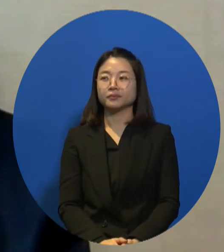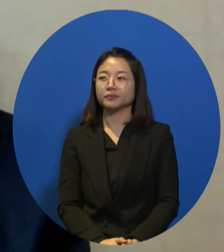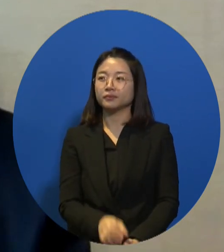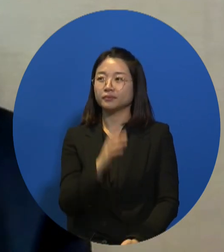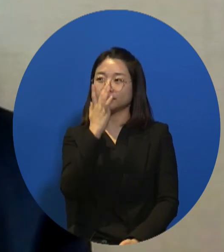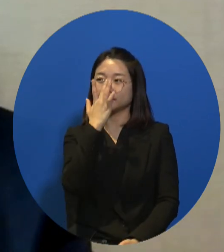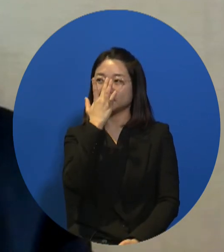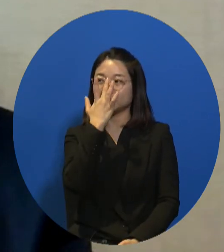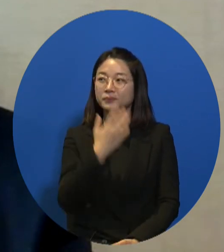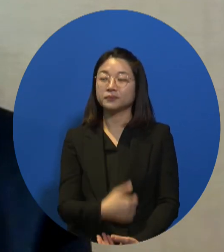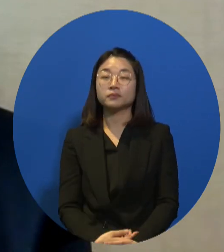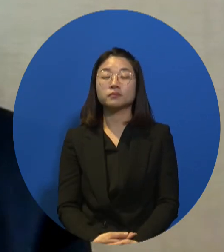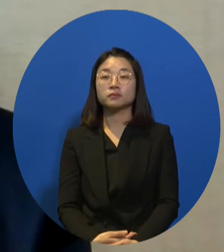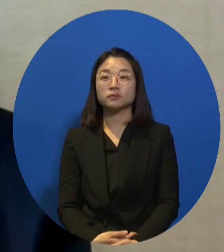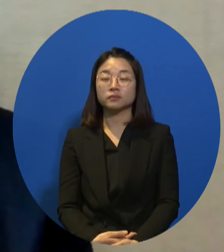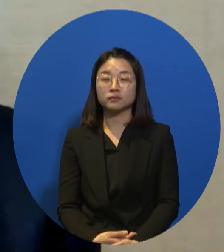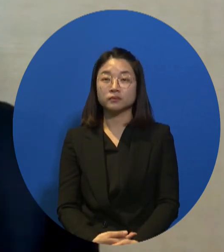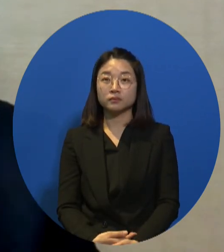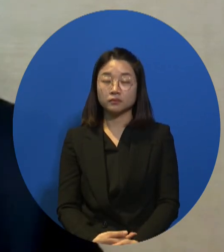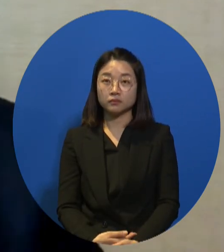passed through this committee.